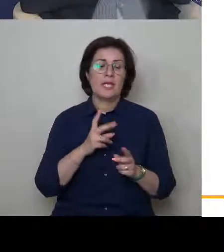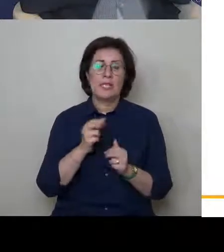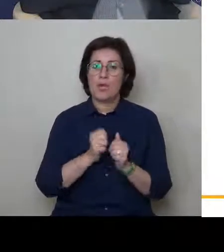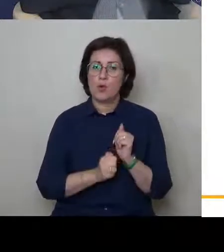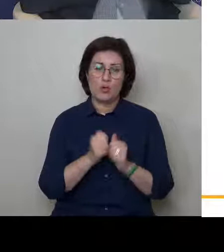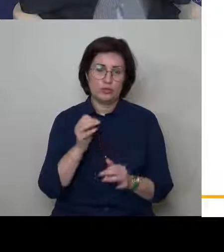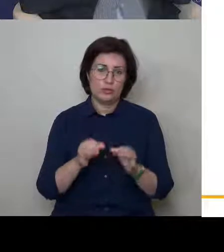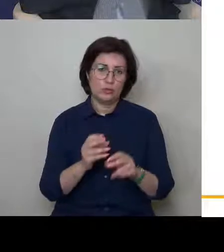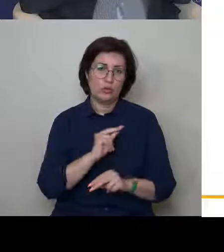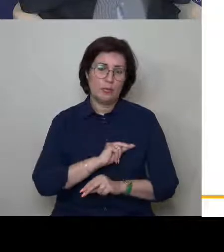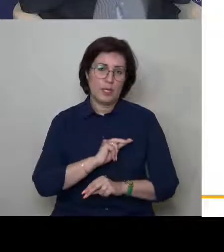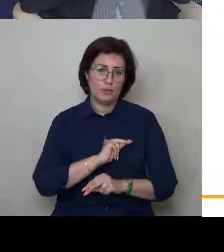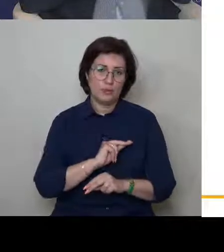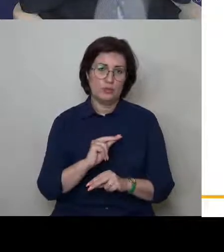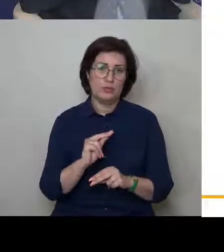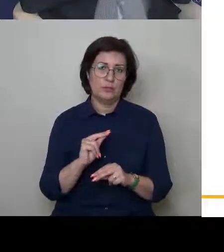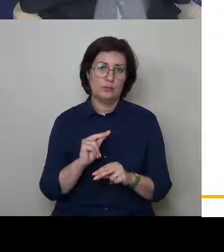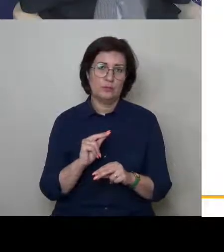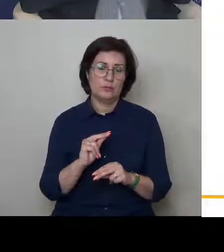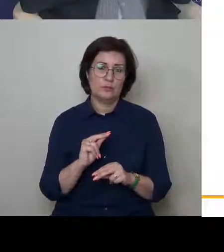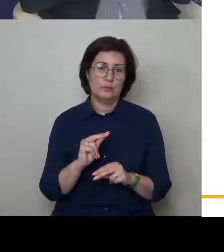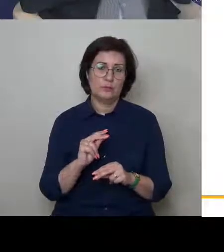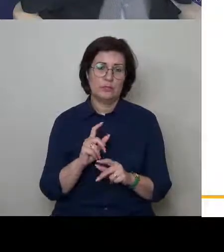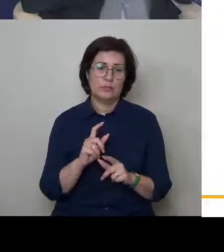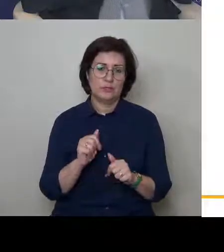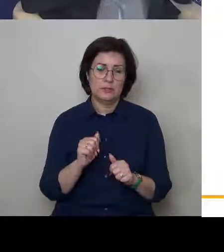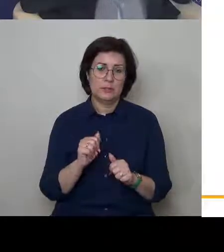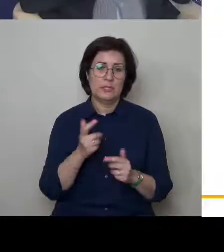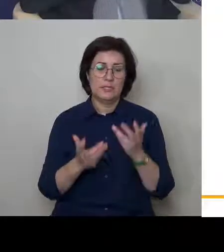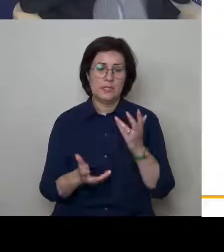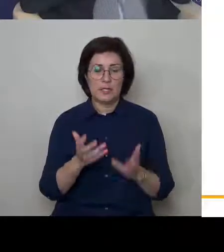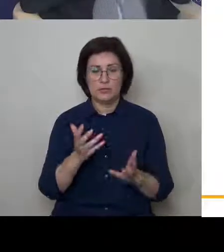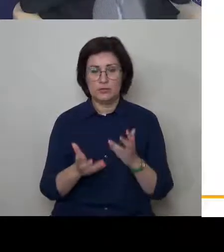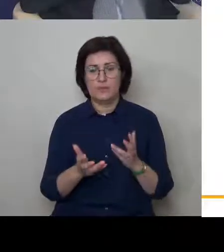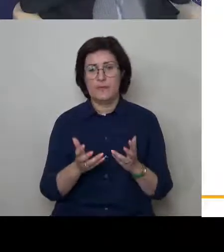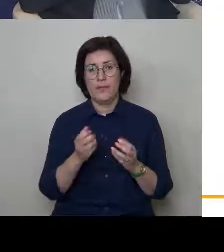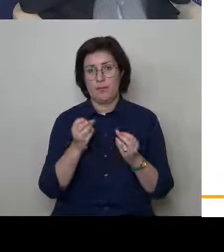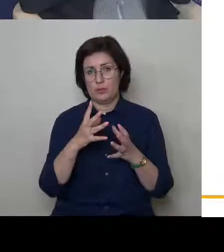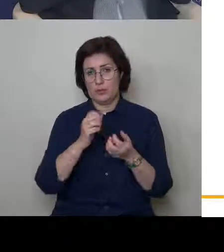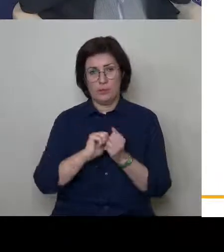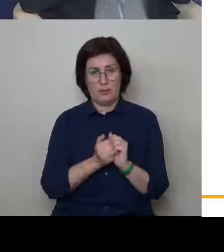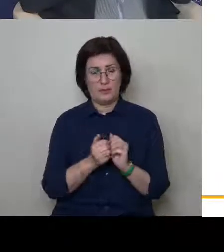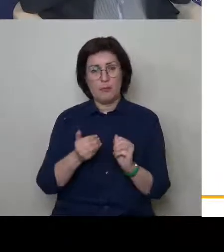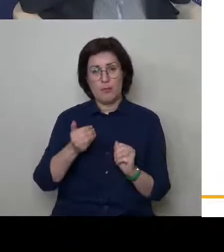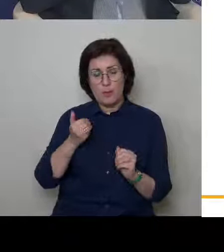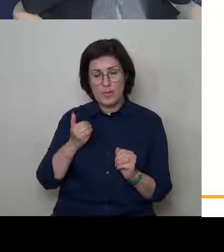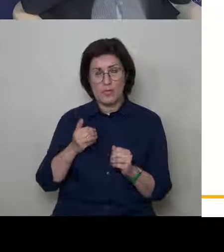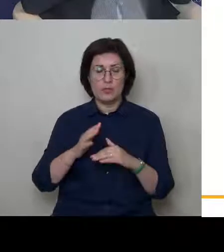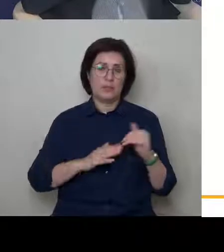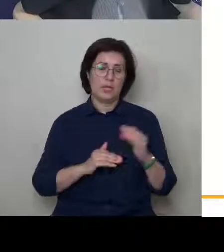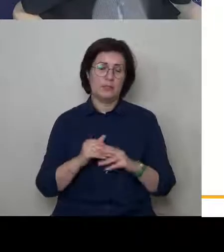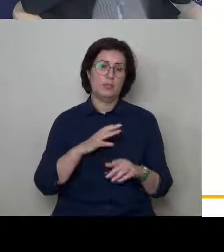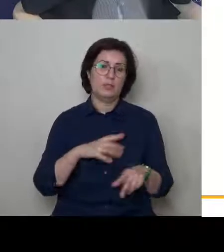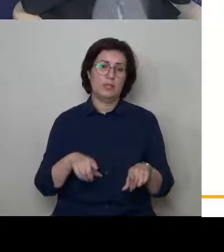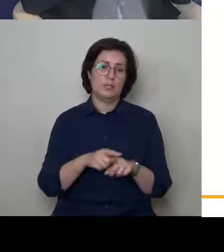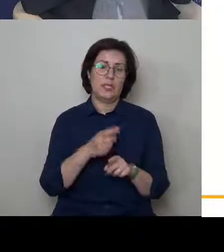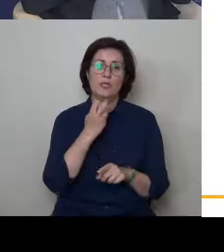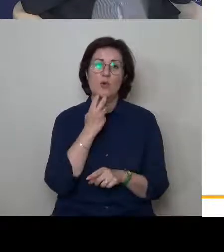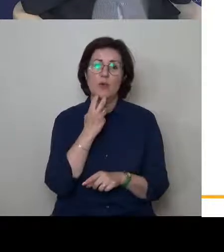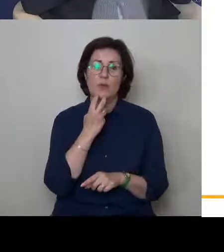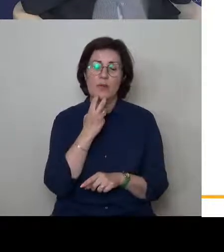the businesses, enterprises. Well, not every court would work like that. Well, I just remember from our